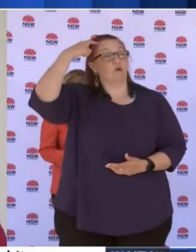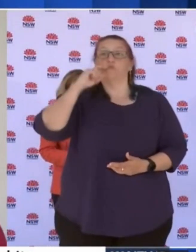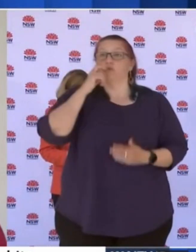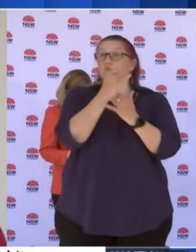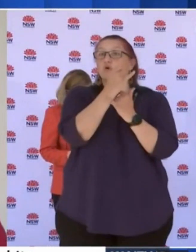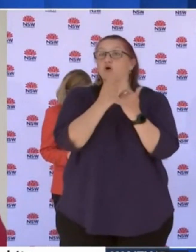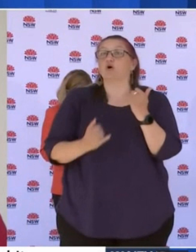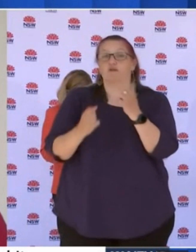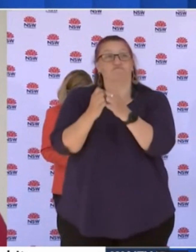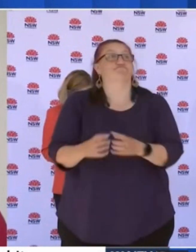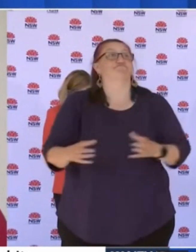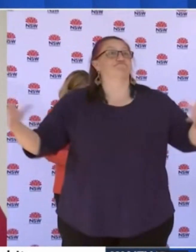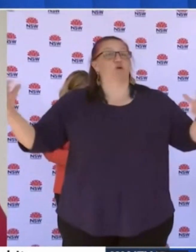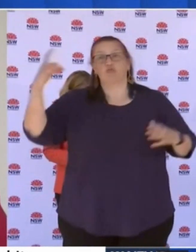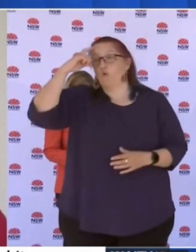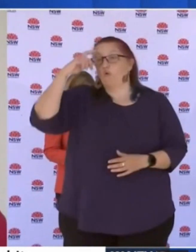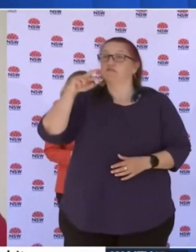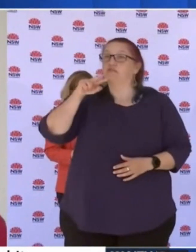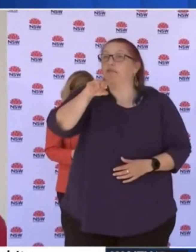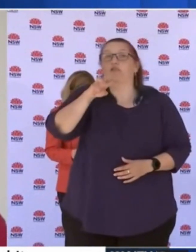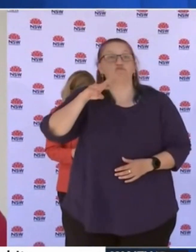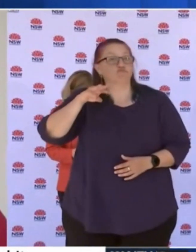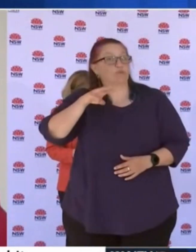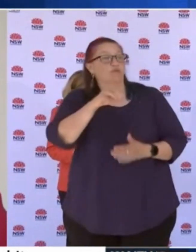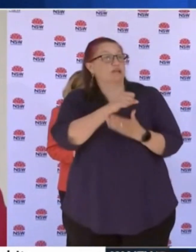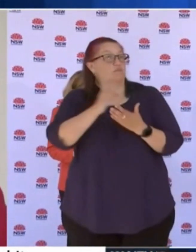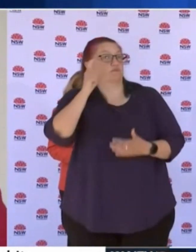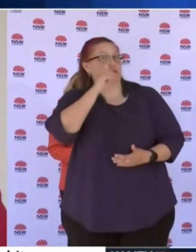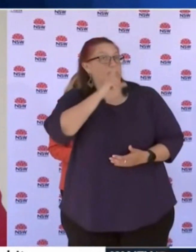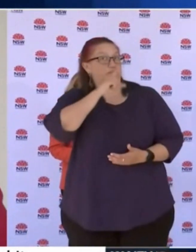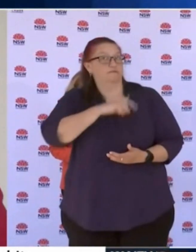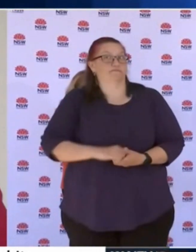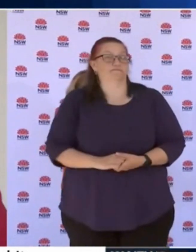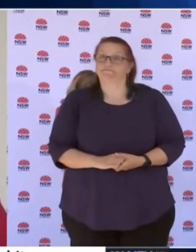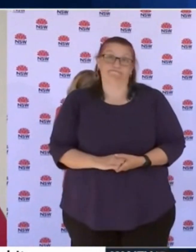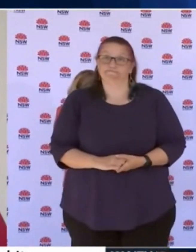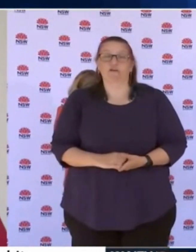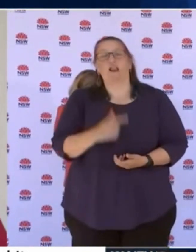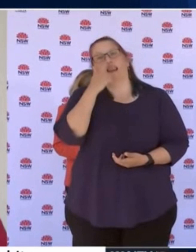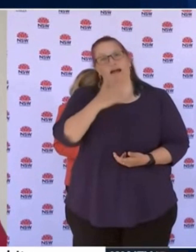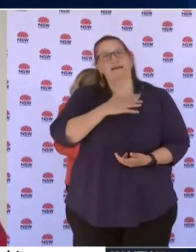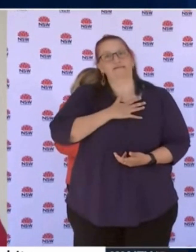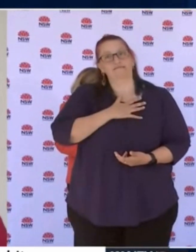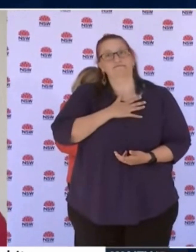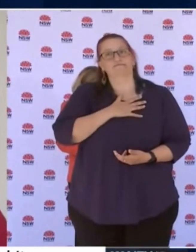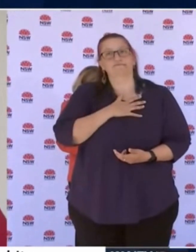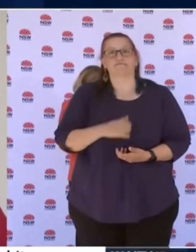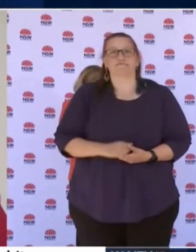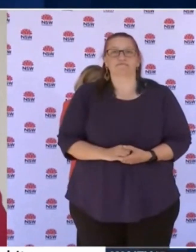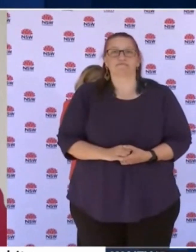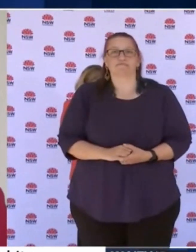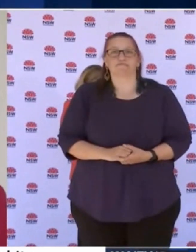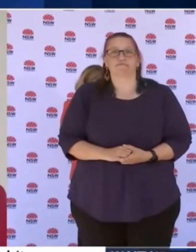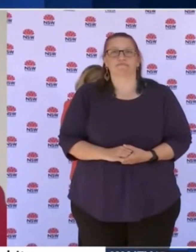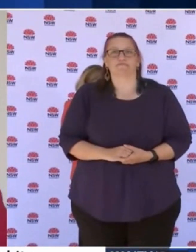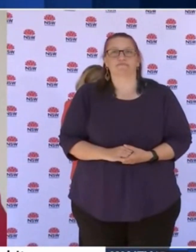hasn't materialised. But we are still in a stage of mopping up. We're mopping up what the spread may have been either on the day of or the day